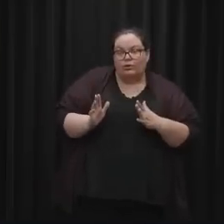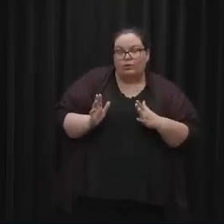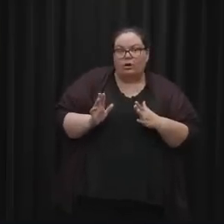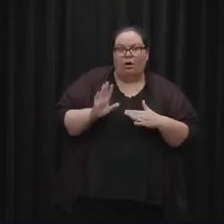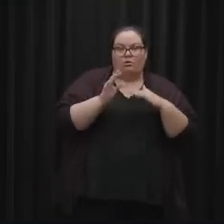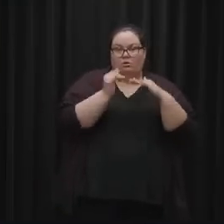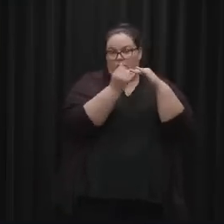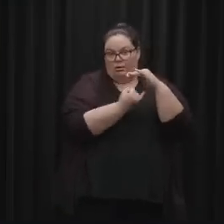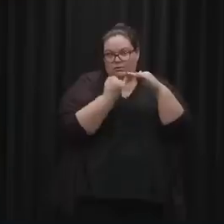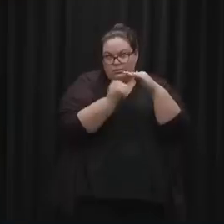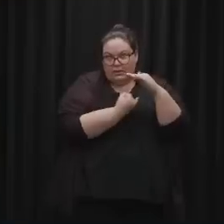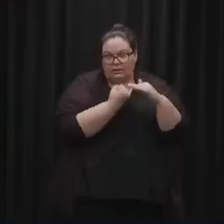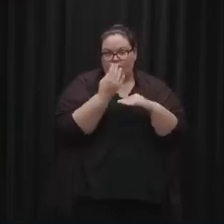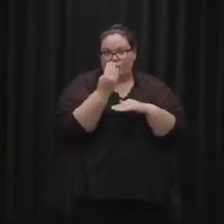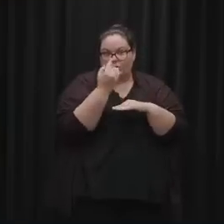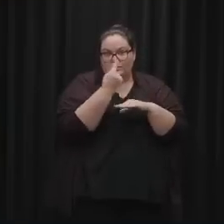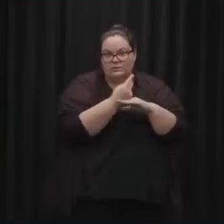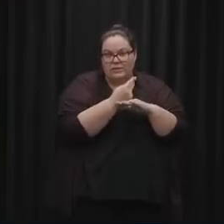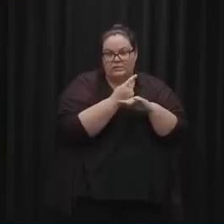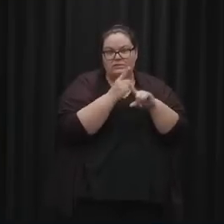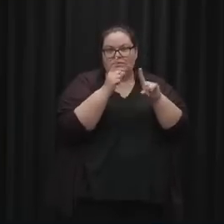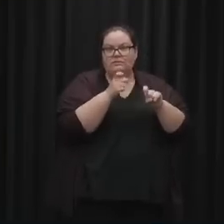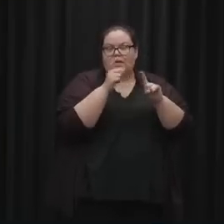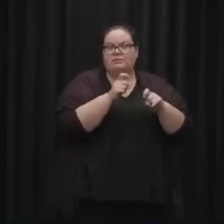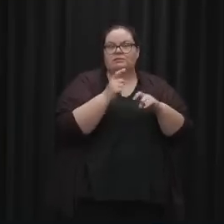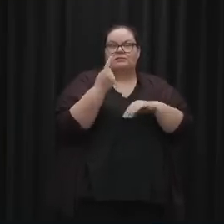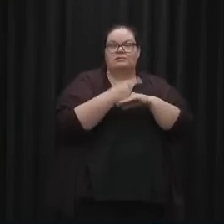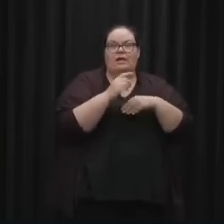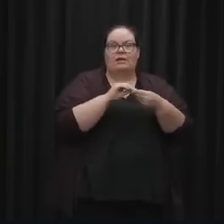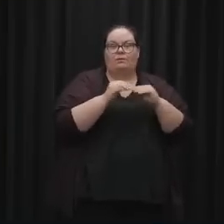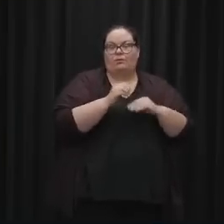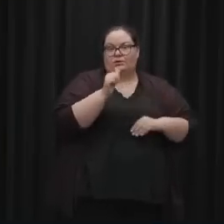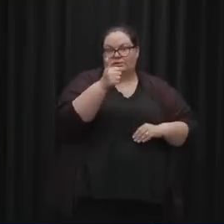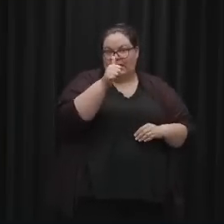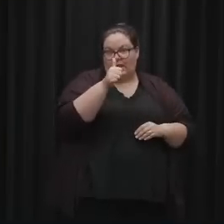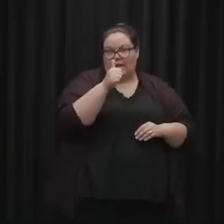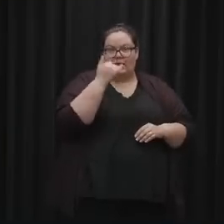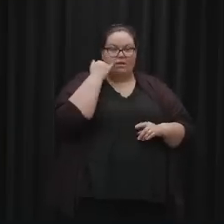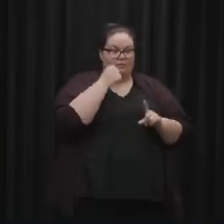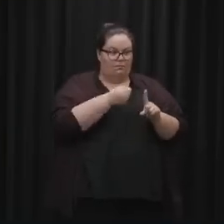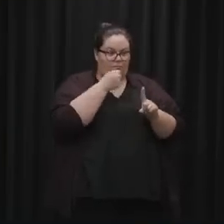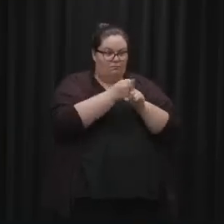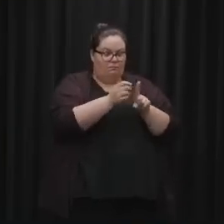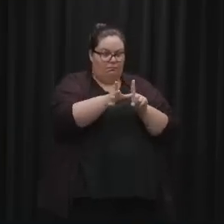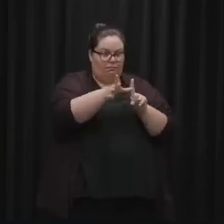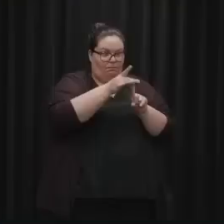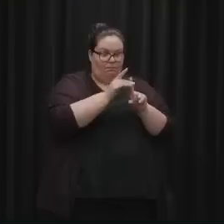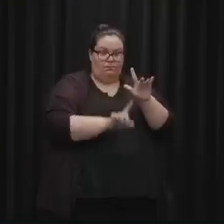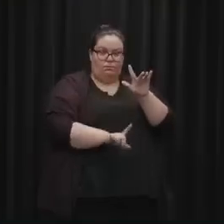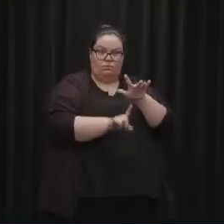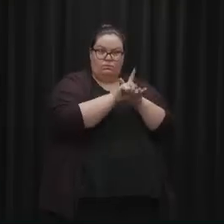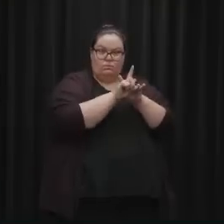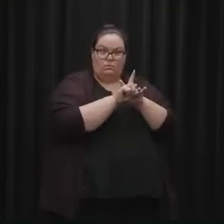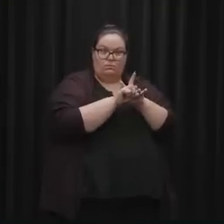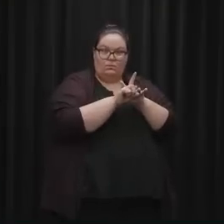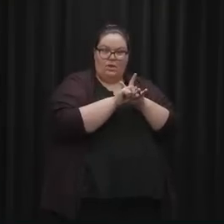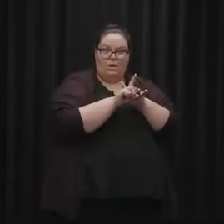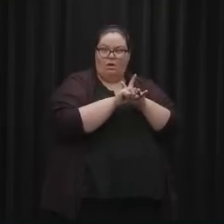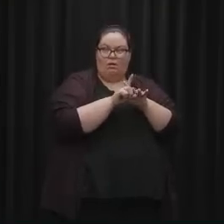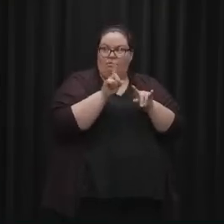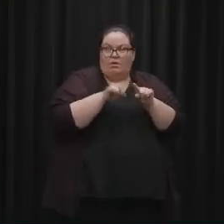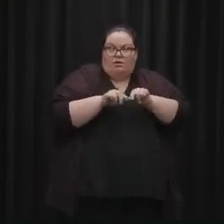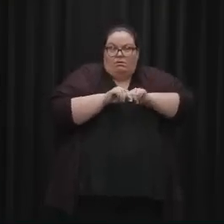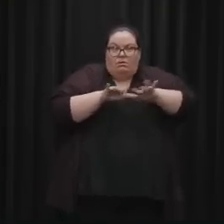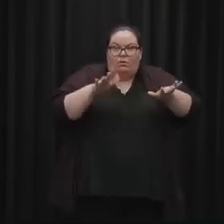all self-isolated properly. They were tested on day 10 of their self-isolation, and any of the positive cases that turned up could not infect